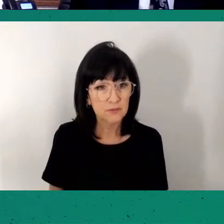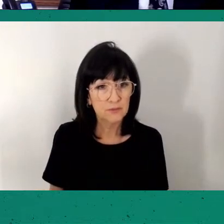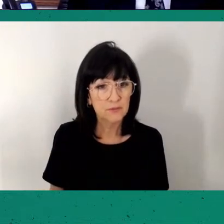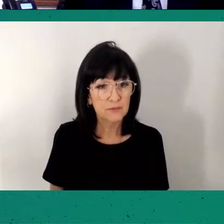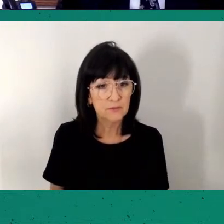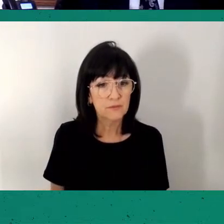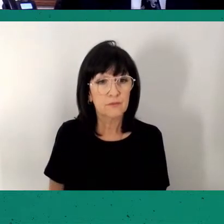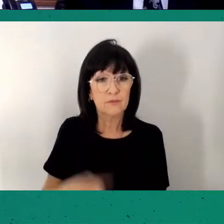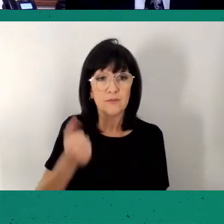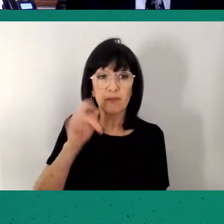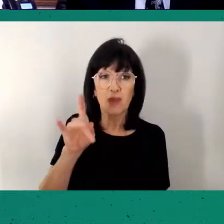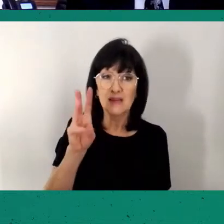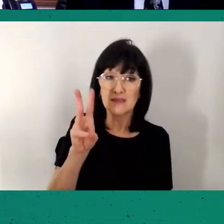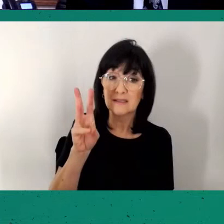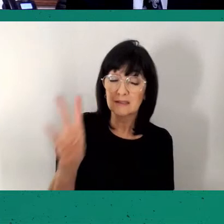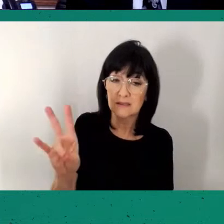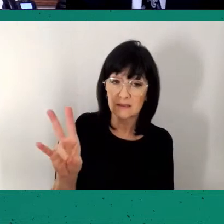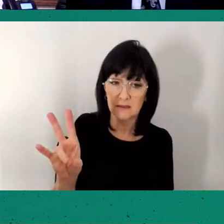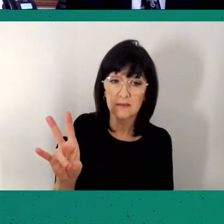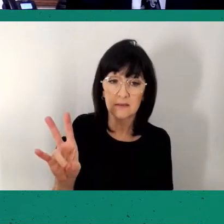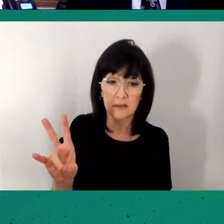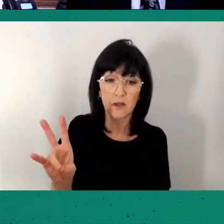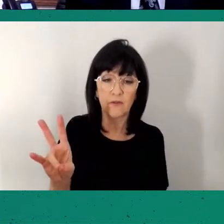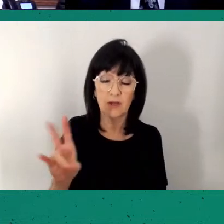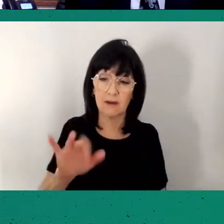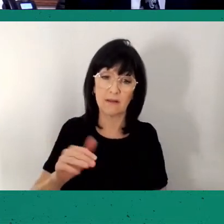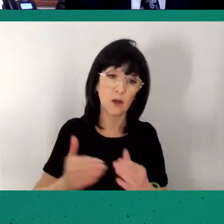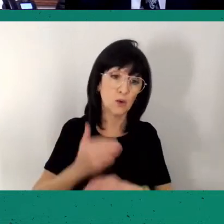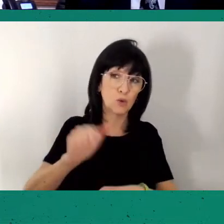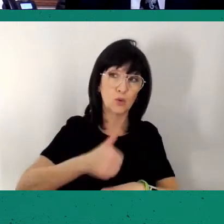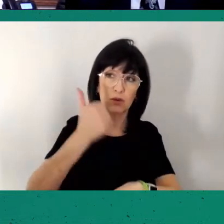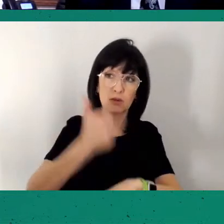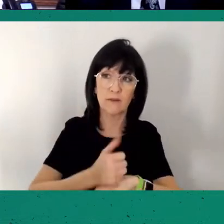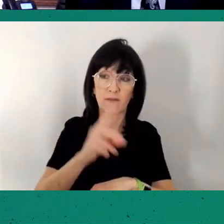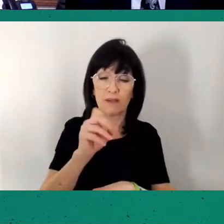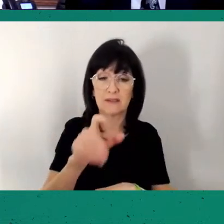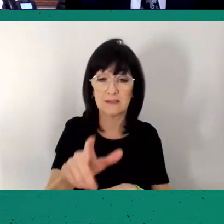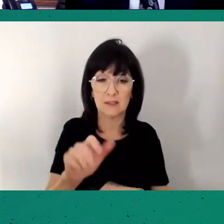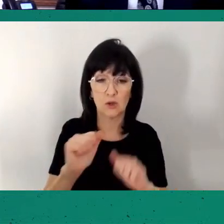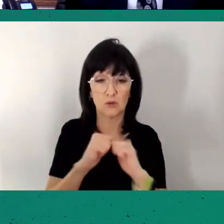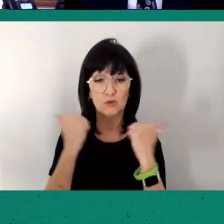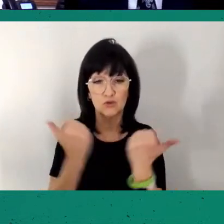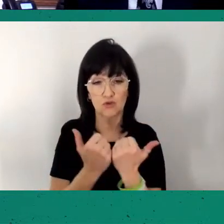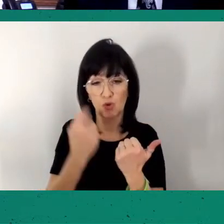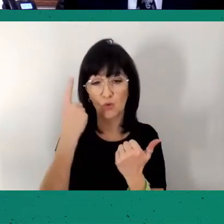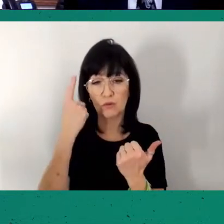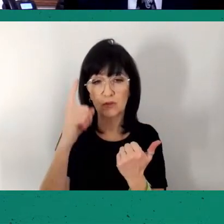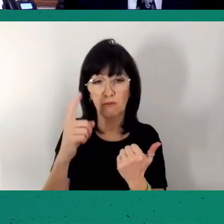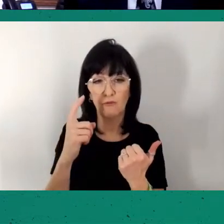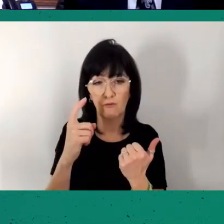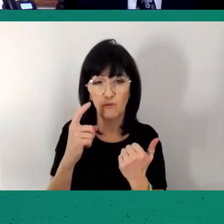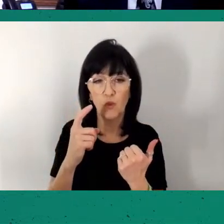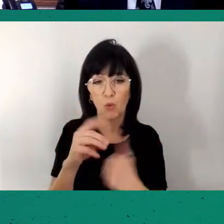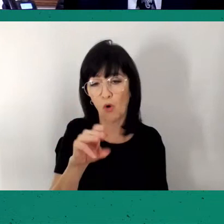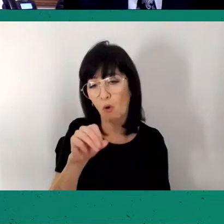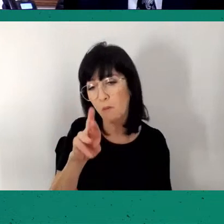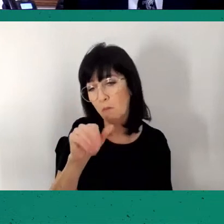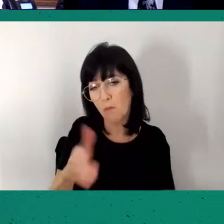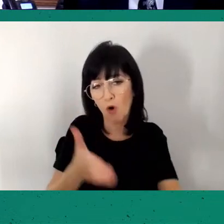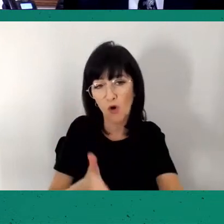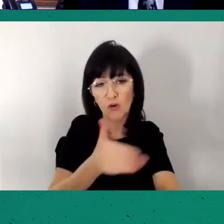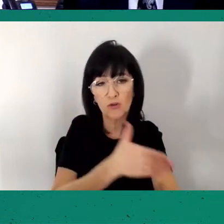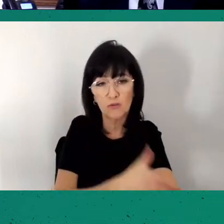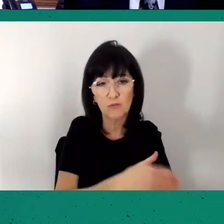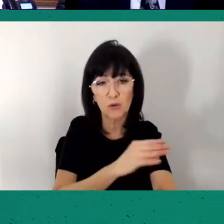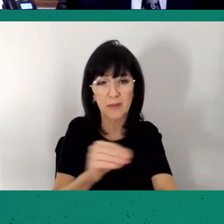In 1867, the newly founded Delaware Association for the Moral Improvement and Education of the Colored